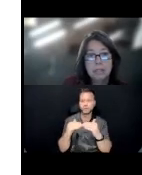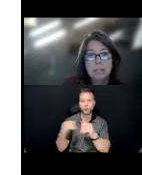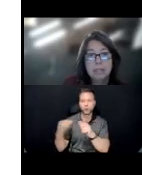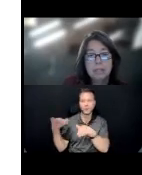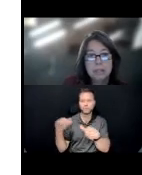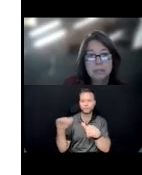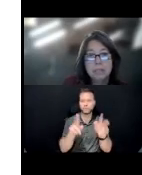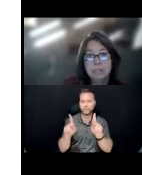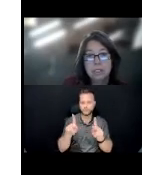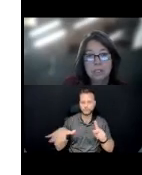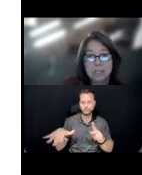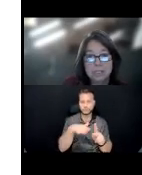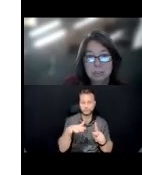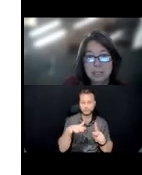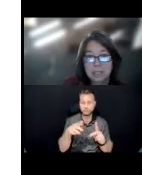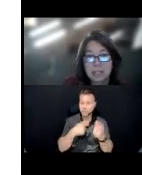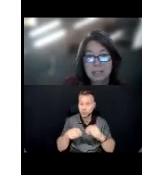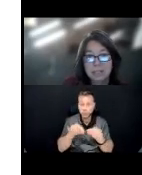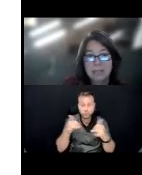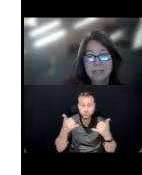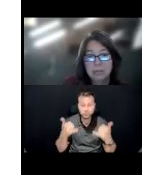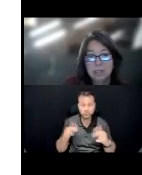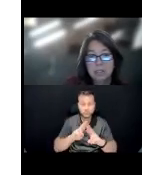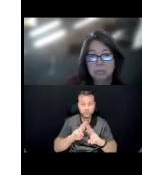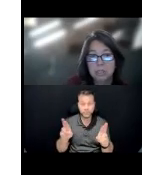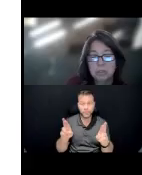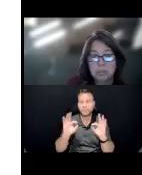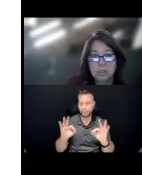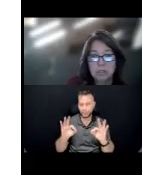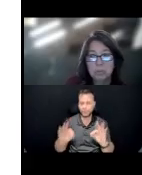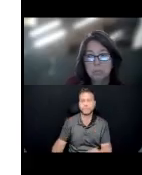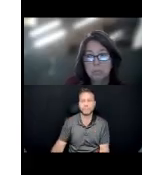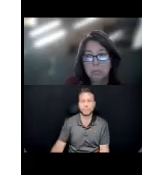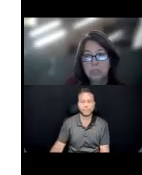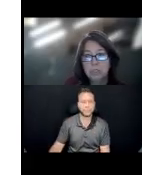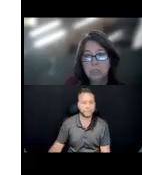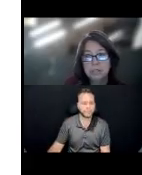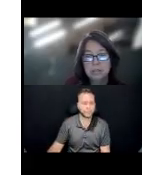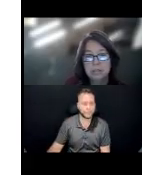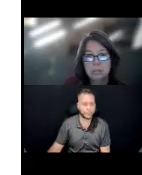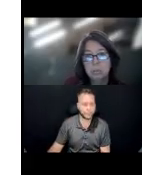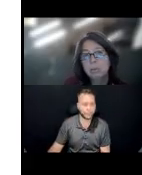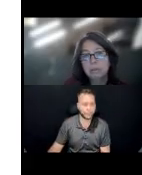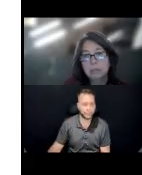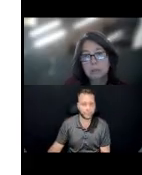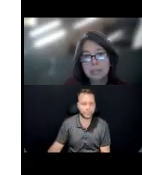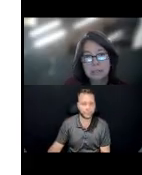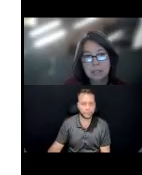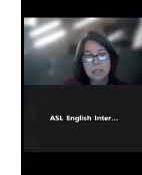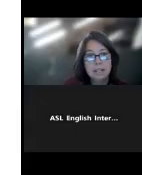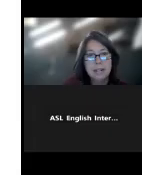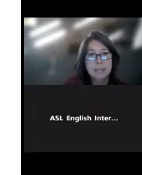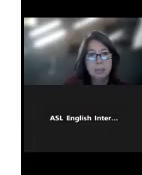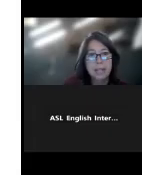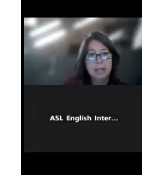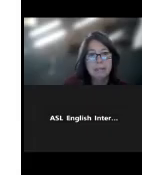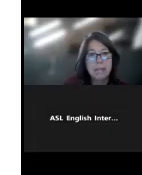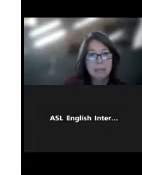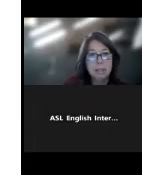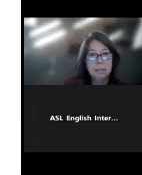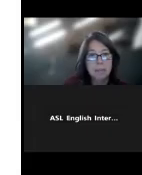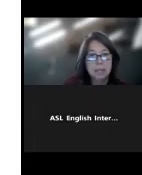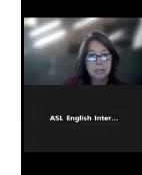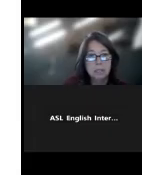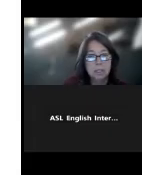from the Tufts Interdisciplinary Evaluation Research Group, which is we'll refer to as TIER. And we